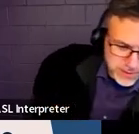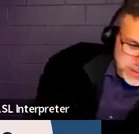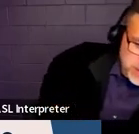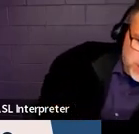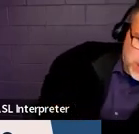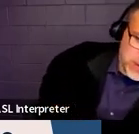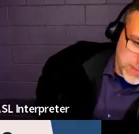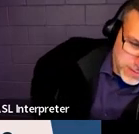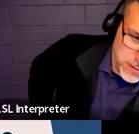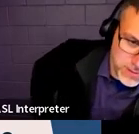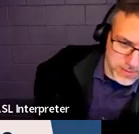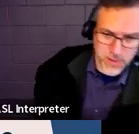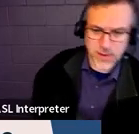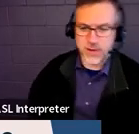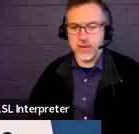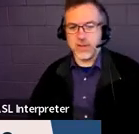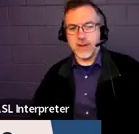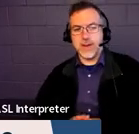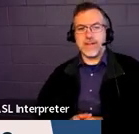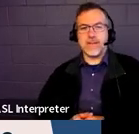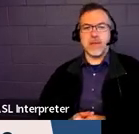it's the same rule that applied